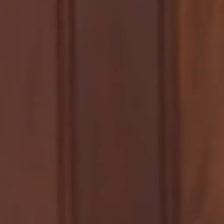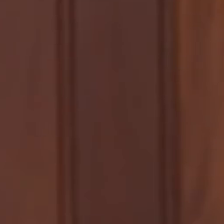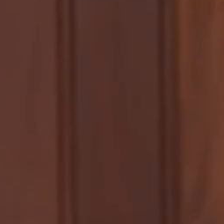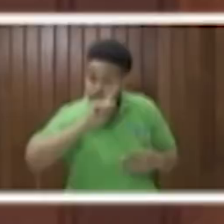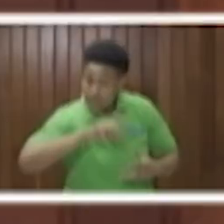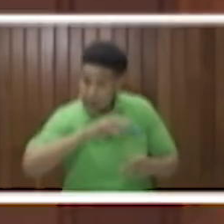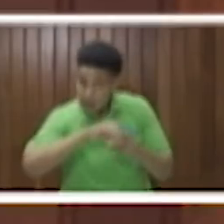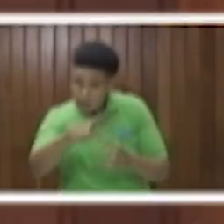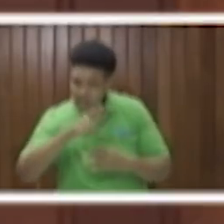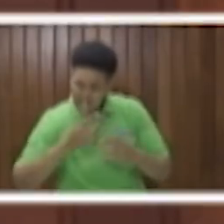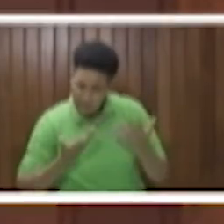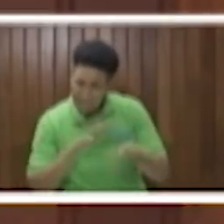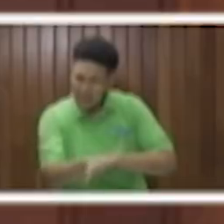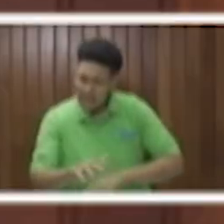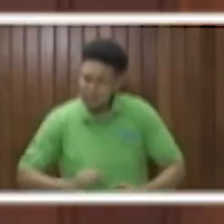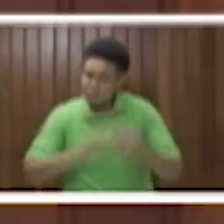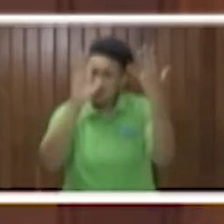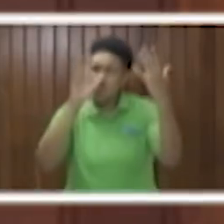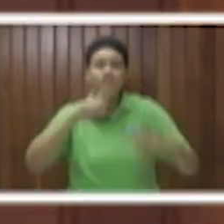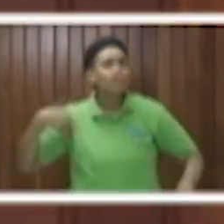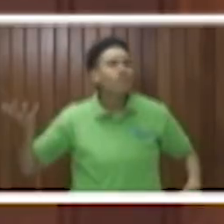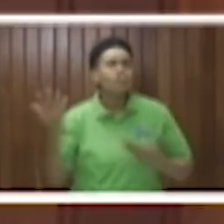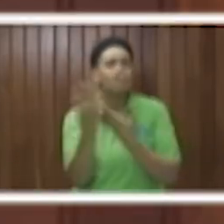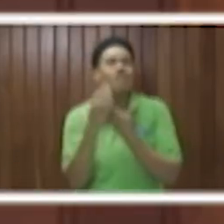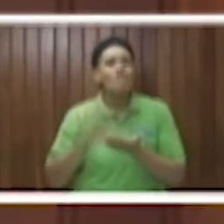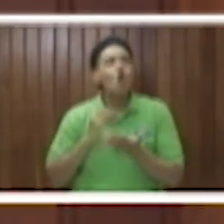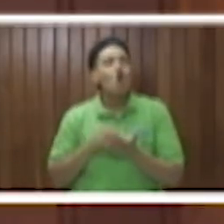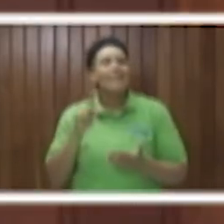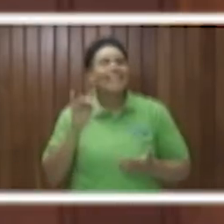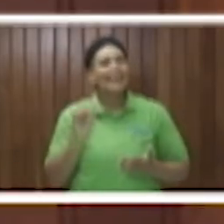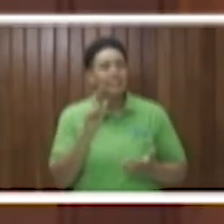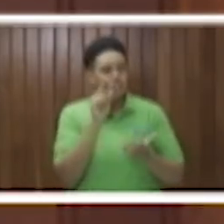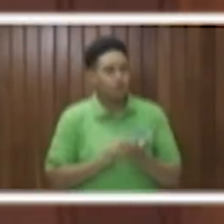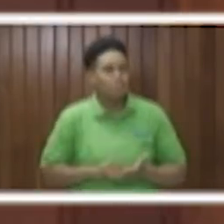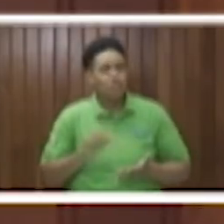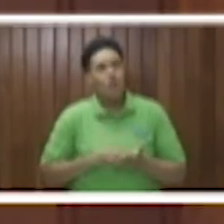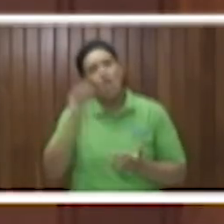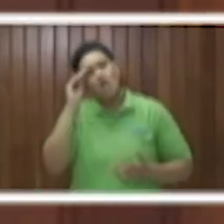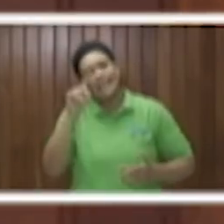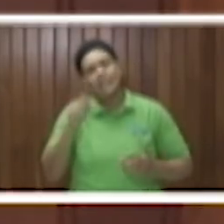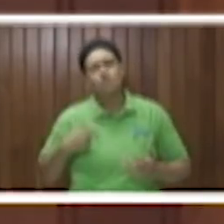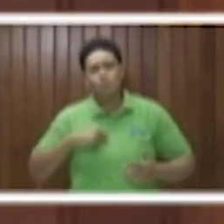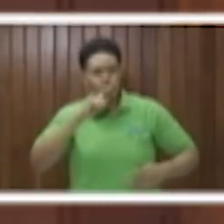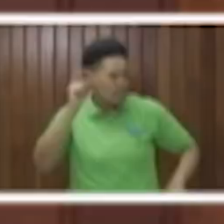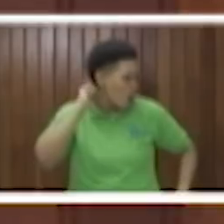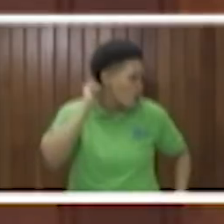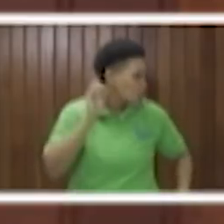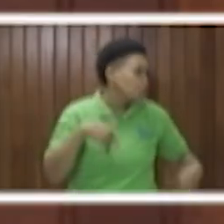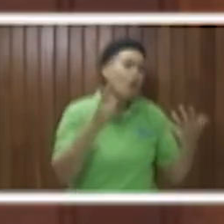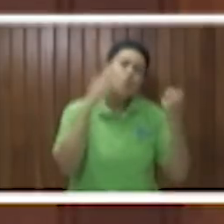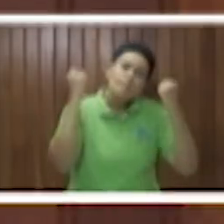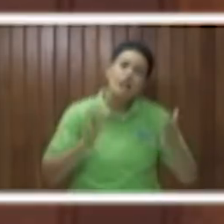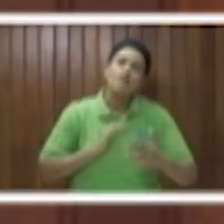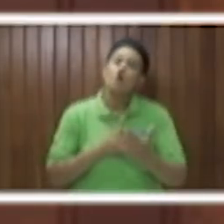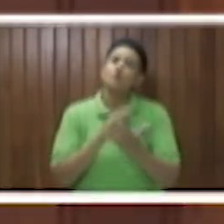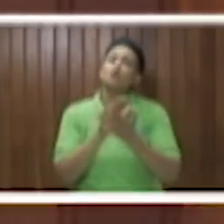a part of the blended approach also involves the learning kits, the printed learning kits. So we are conscious that a number of